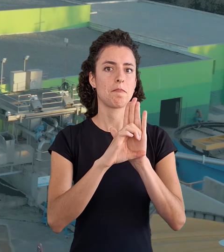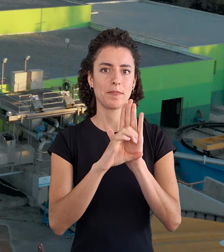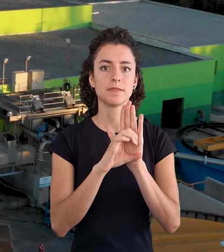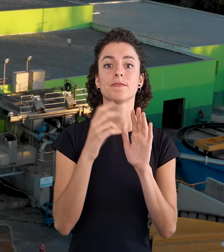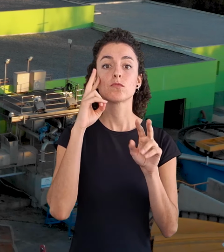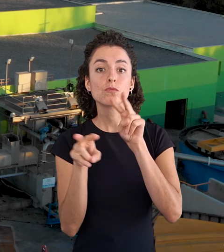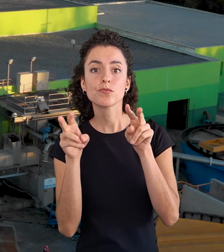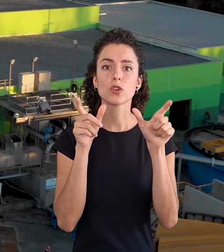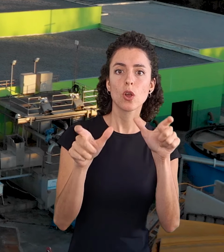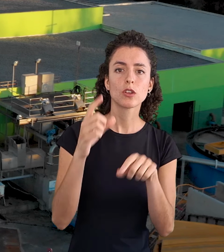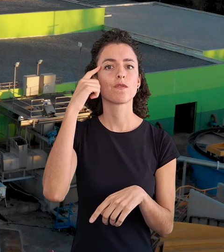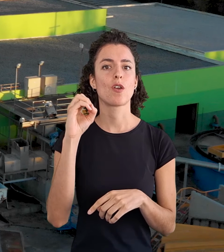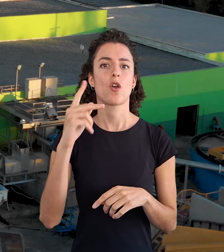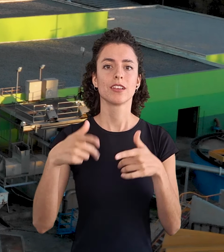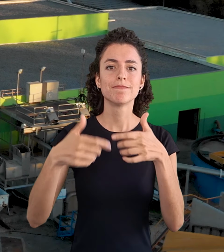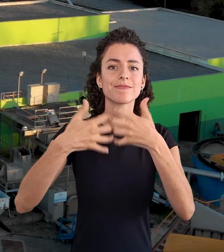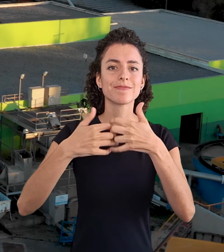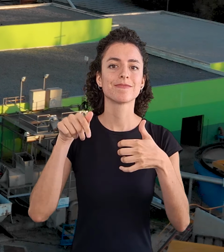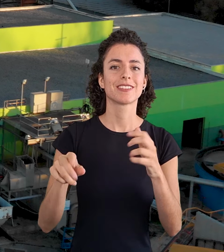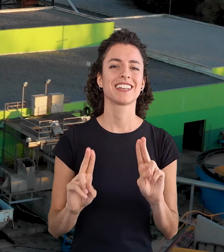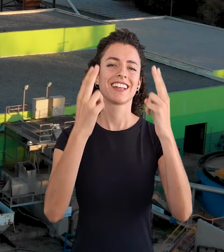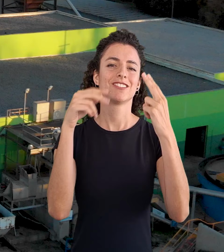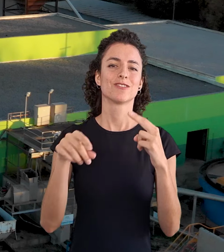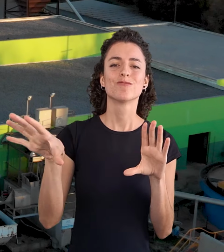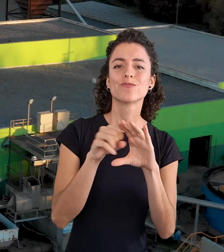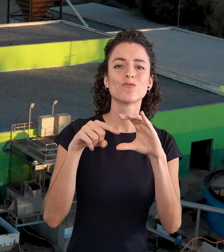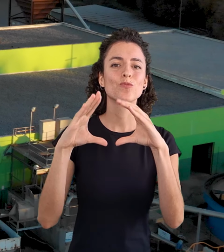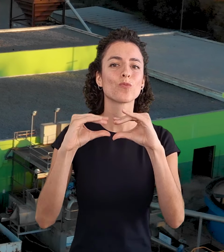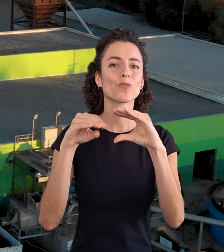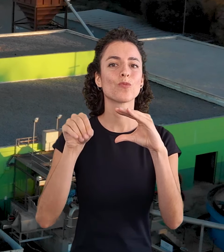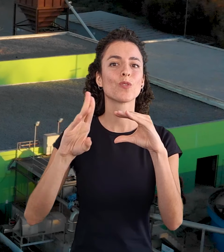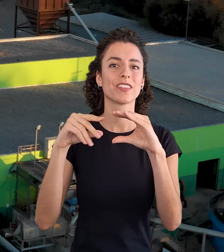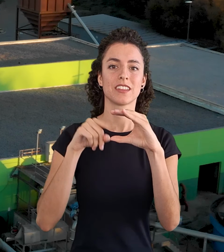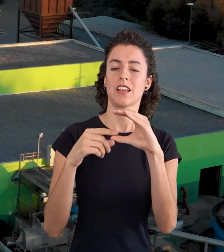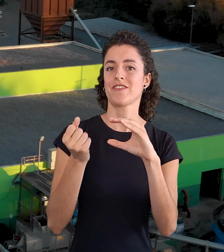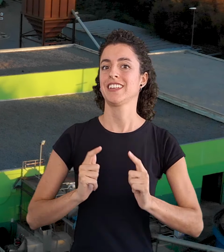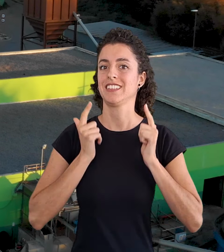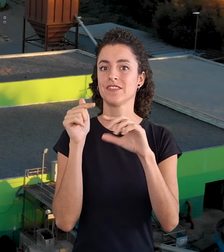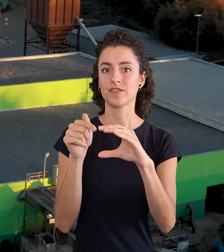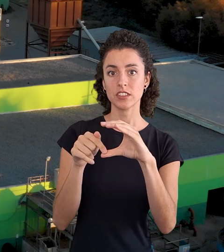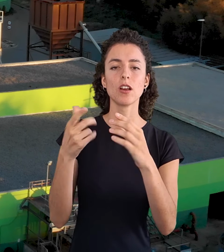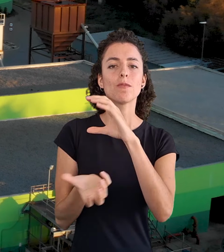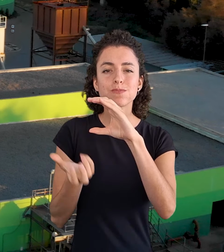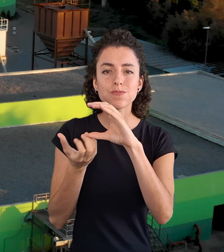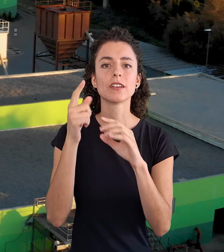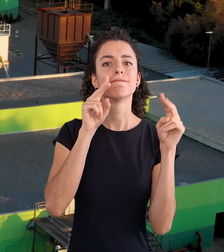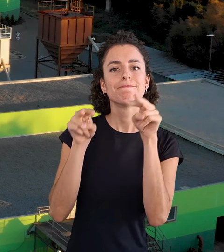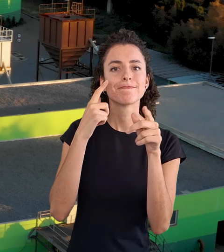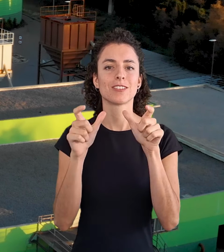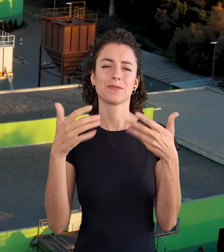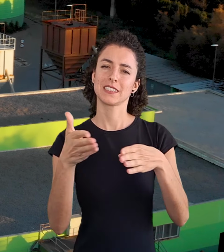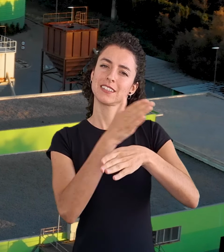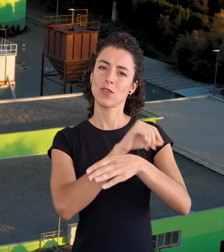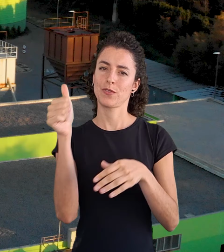As the previous episode of this docu-series states, most of the energy produced and consumed by biofactories comes